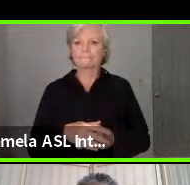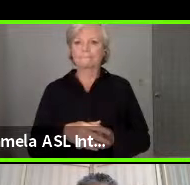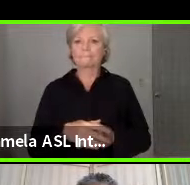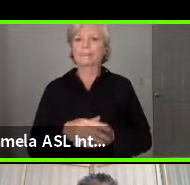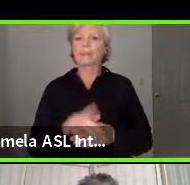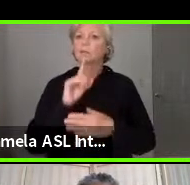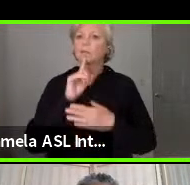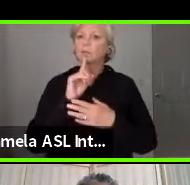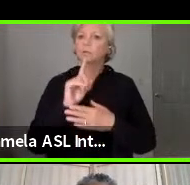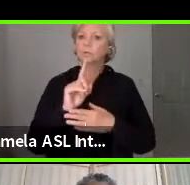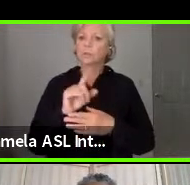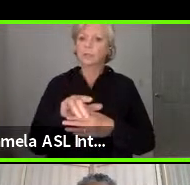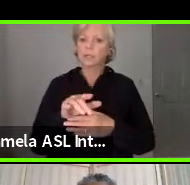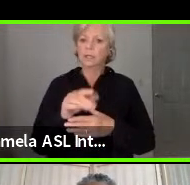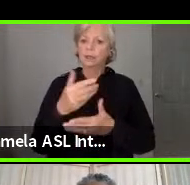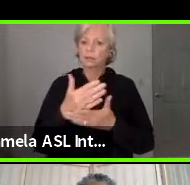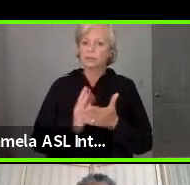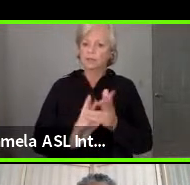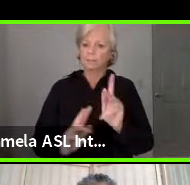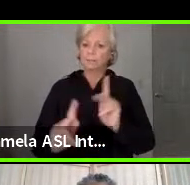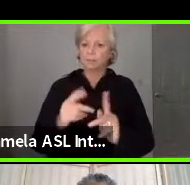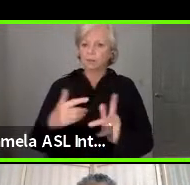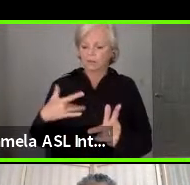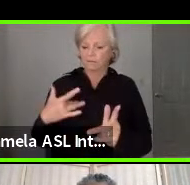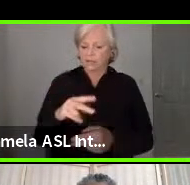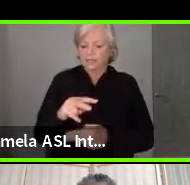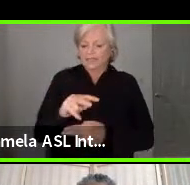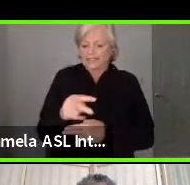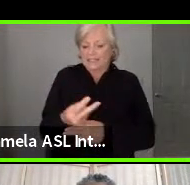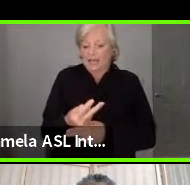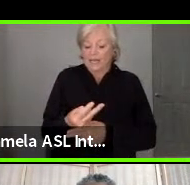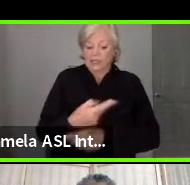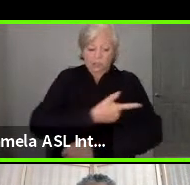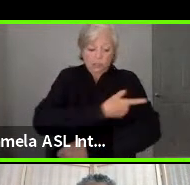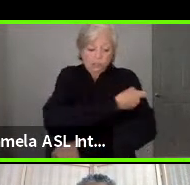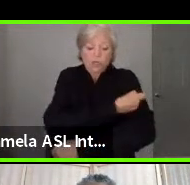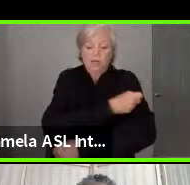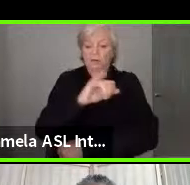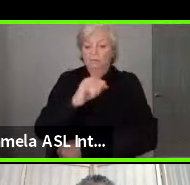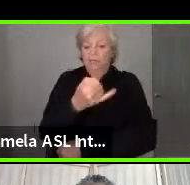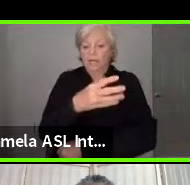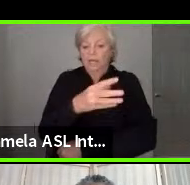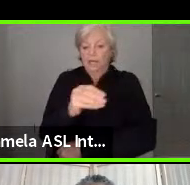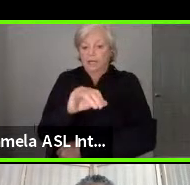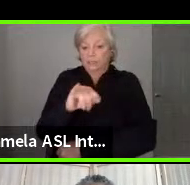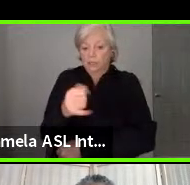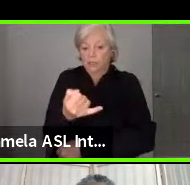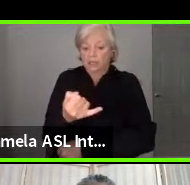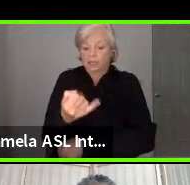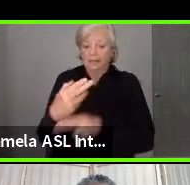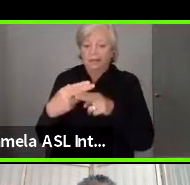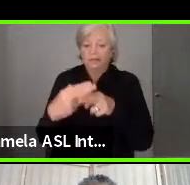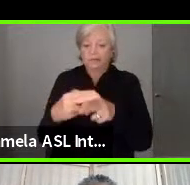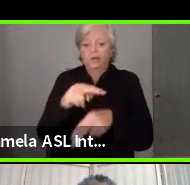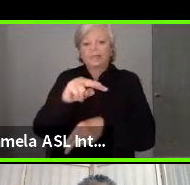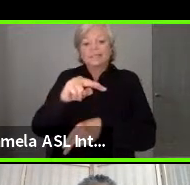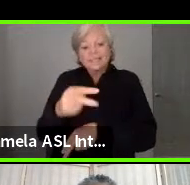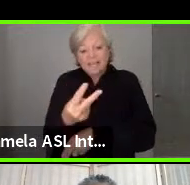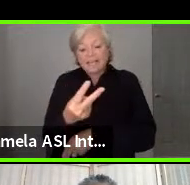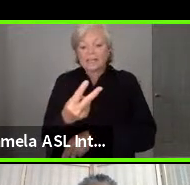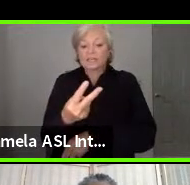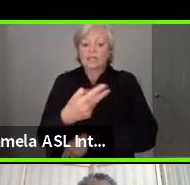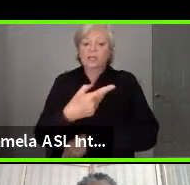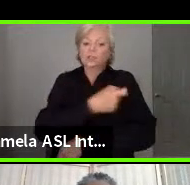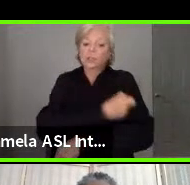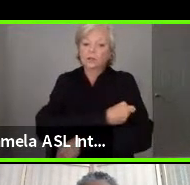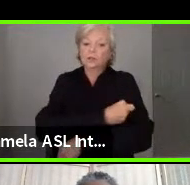were definitely people who felt that the second dose of J&J was really the second dose in a primary series, but it was